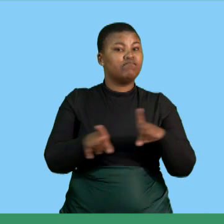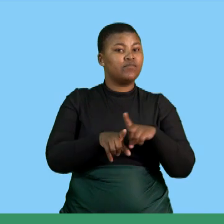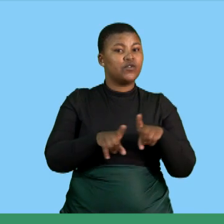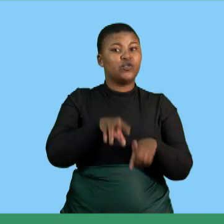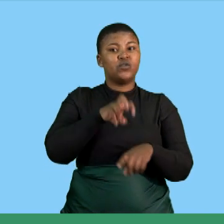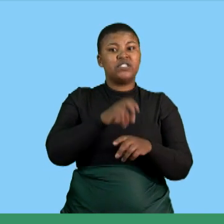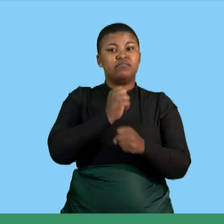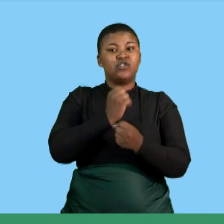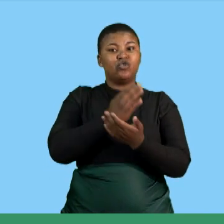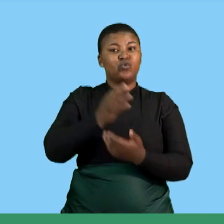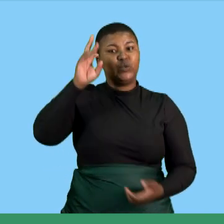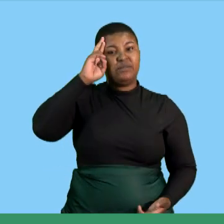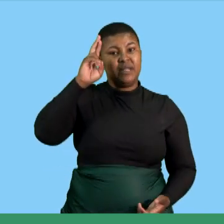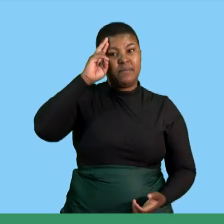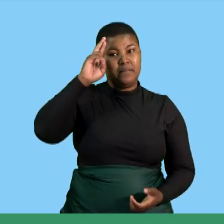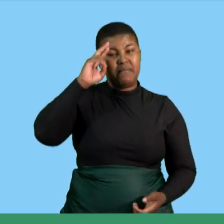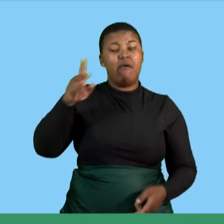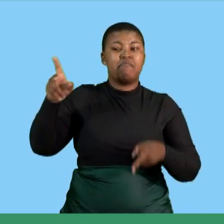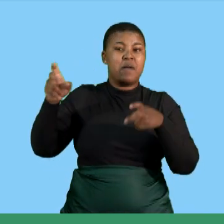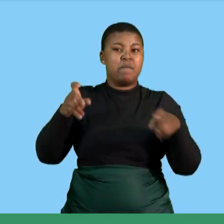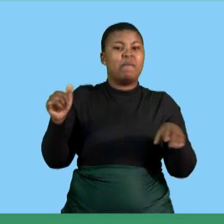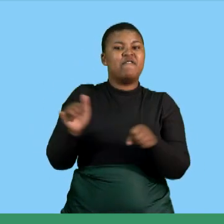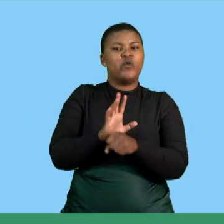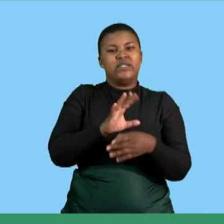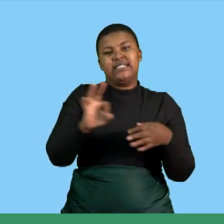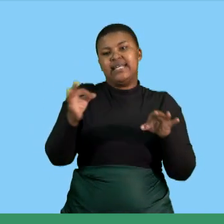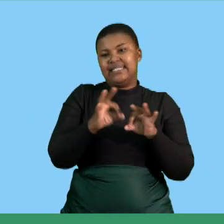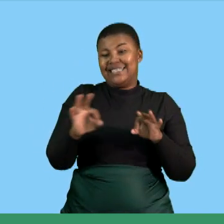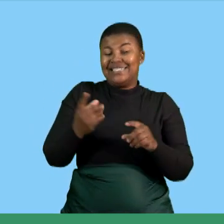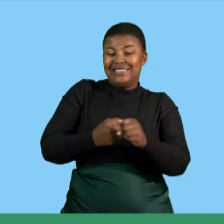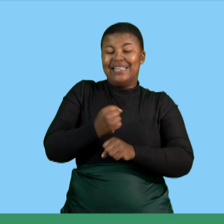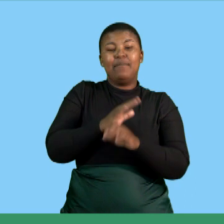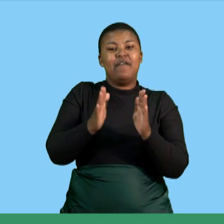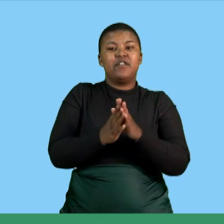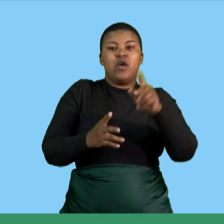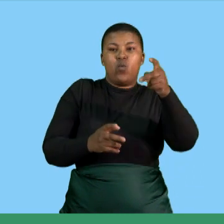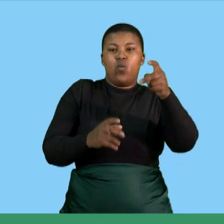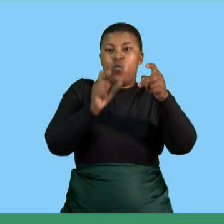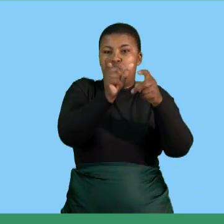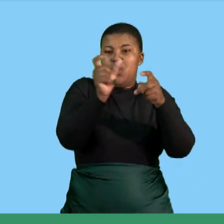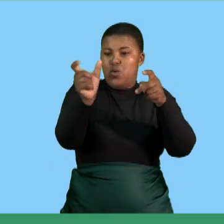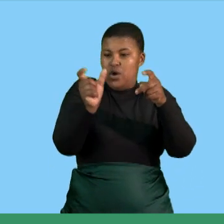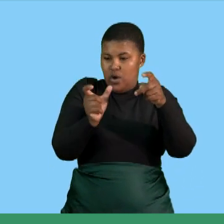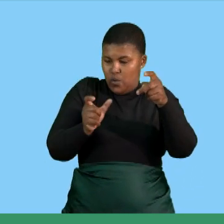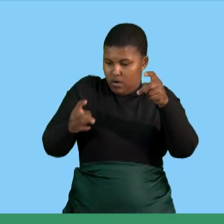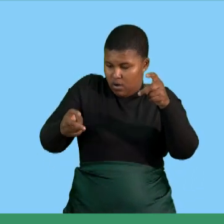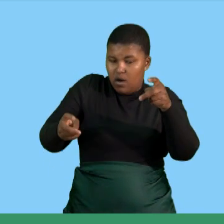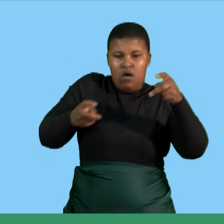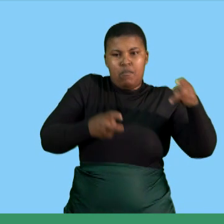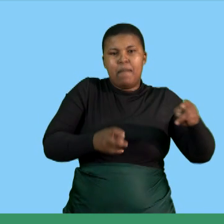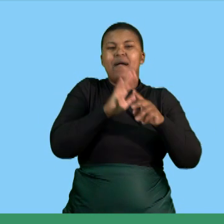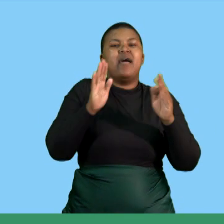remember, when we have to quote the whole sentence as is word from the scenario.